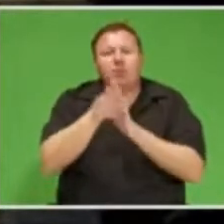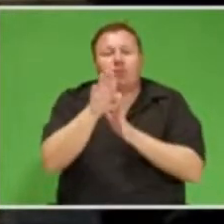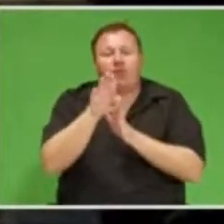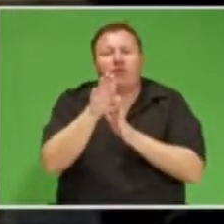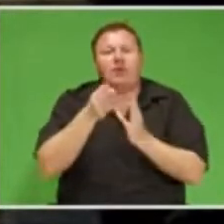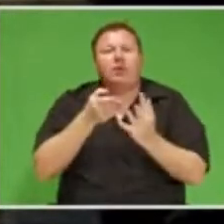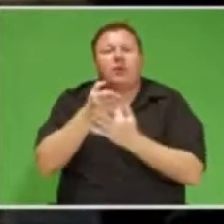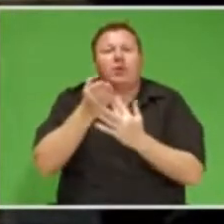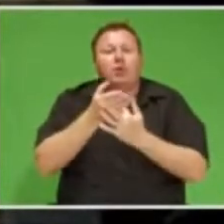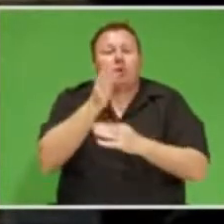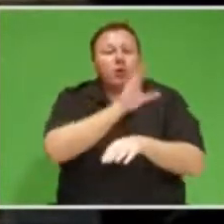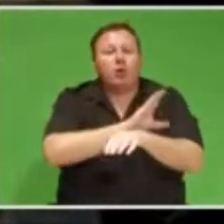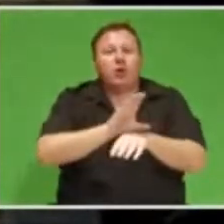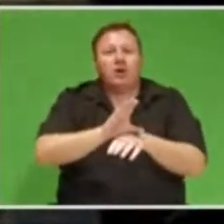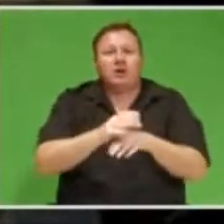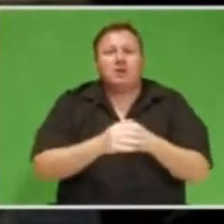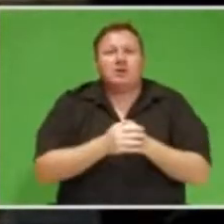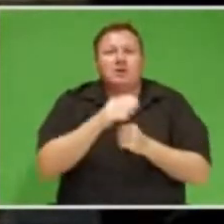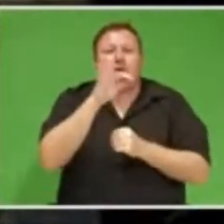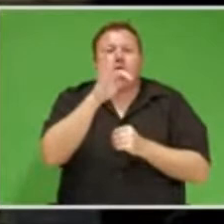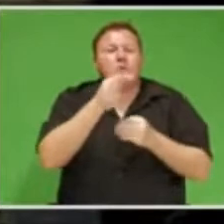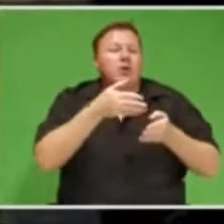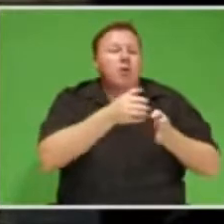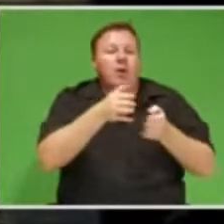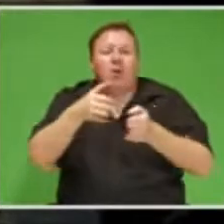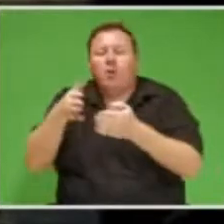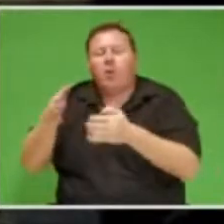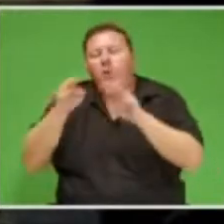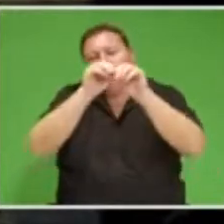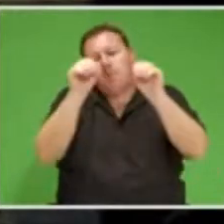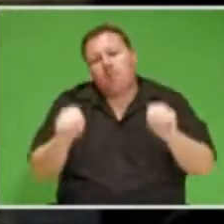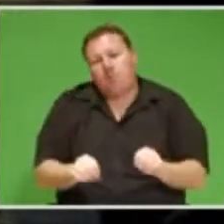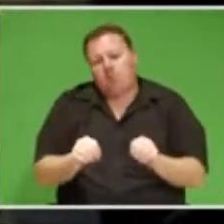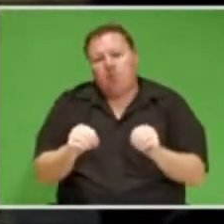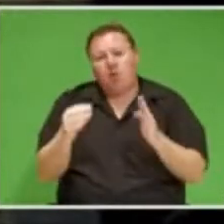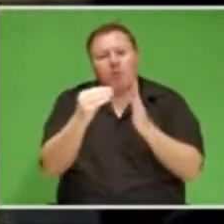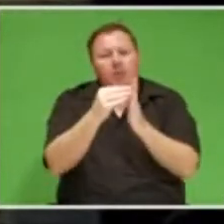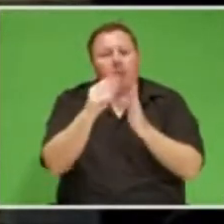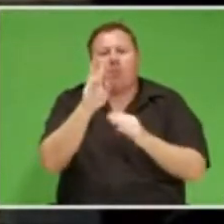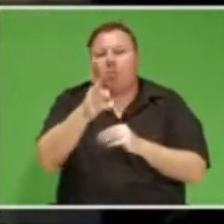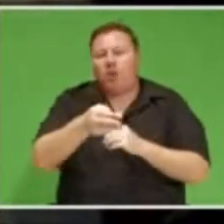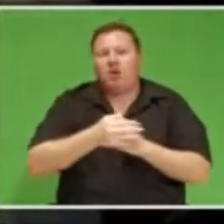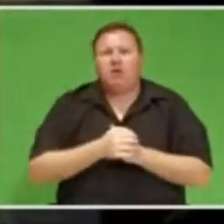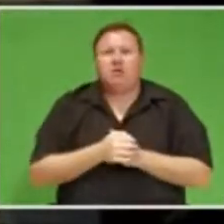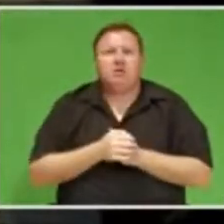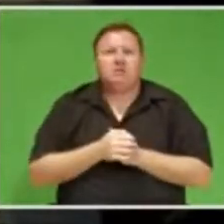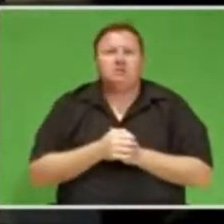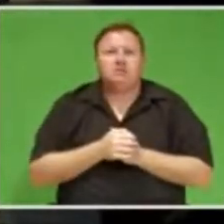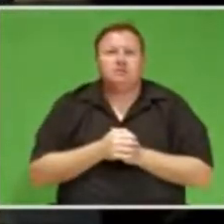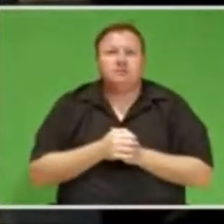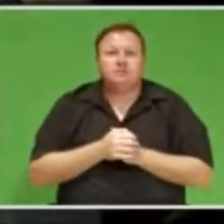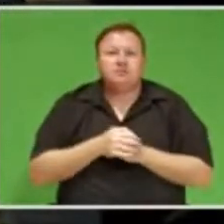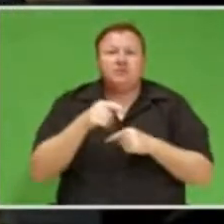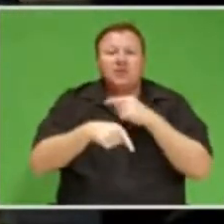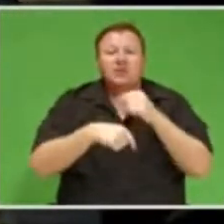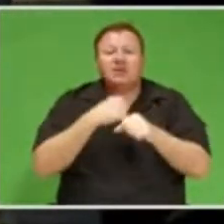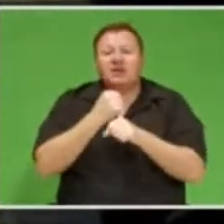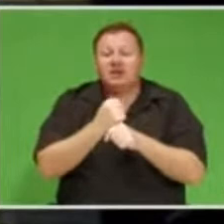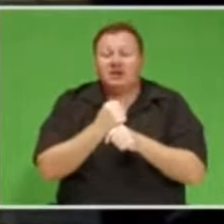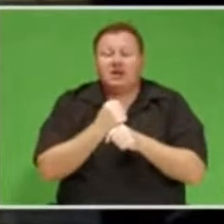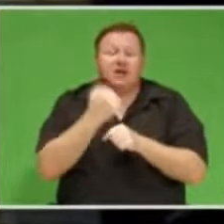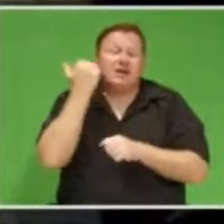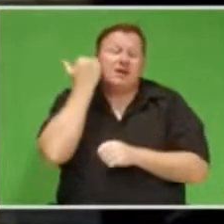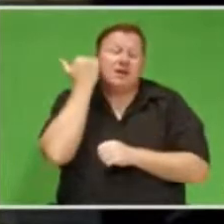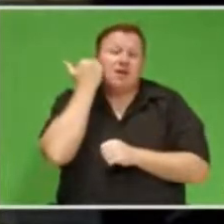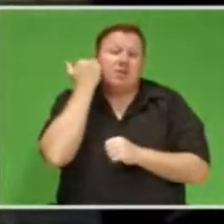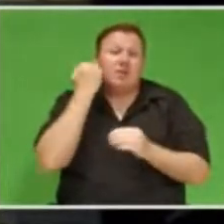curriculum of the 3 streams model. This year, government plans to finalize the